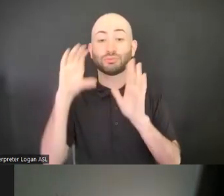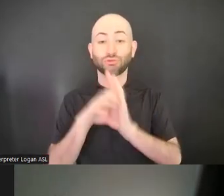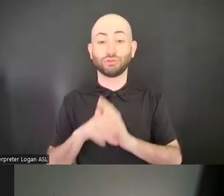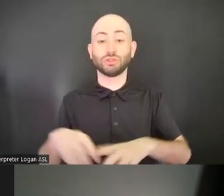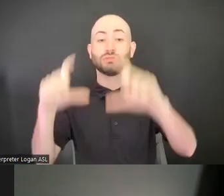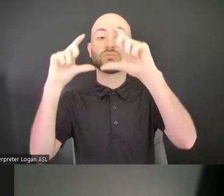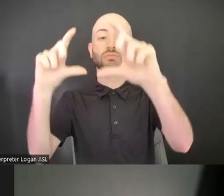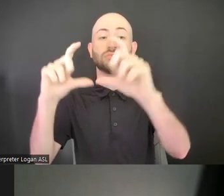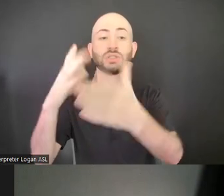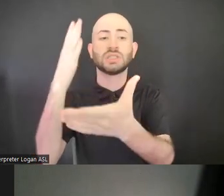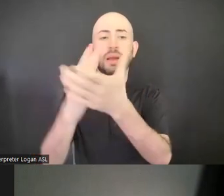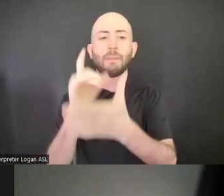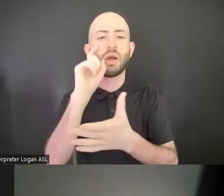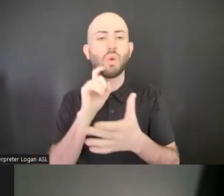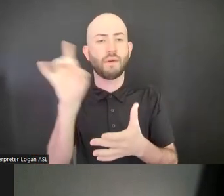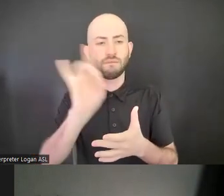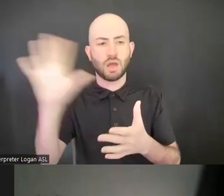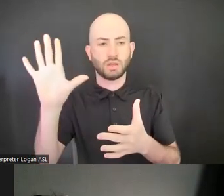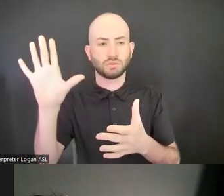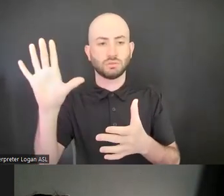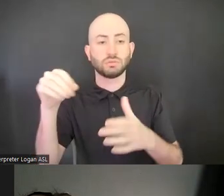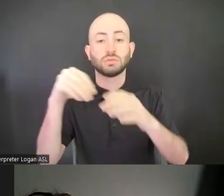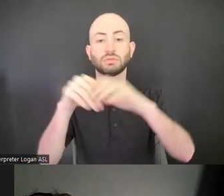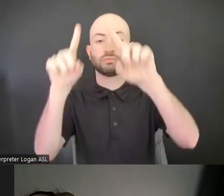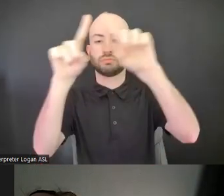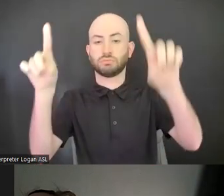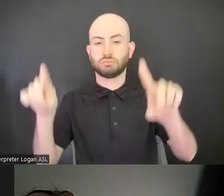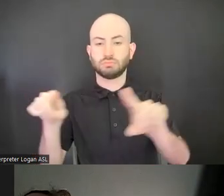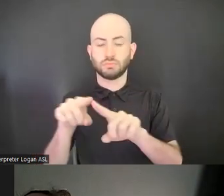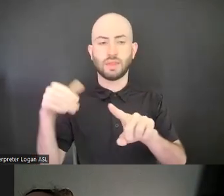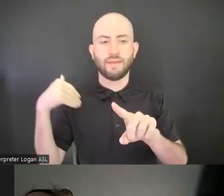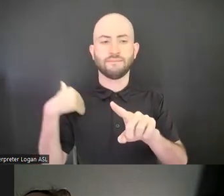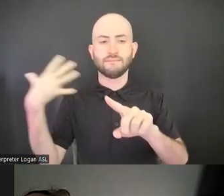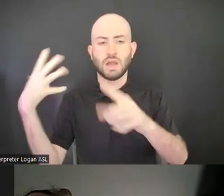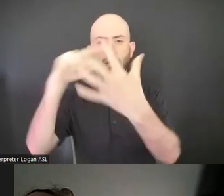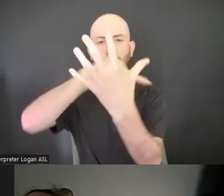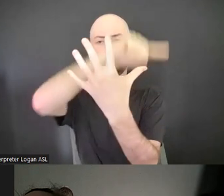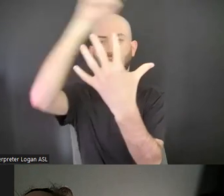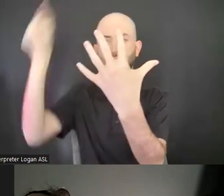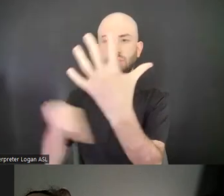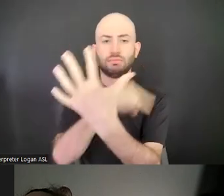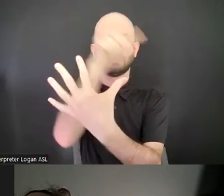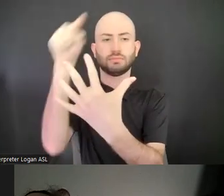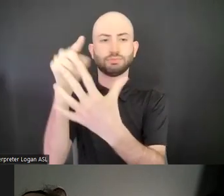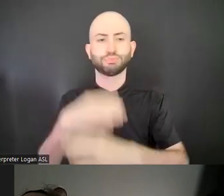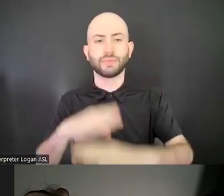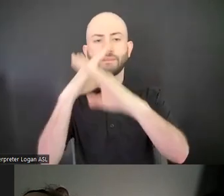inside an octagon shape are the five strategies to prevent sexual violence which include teach skills